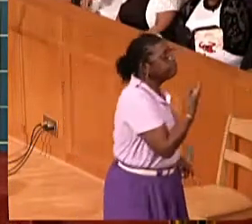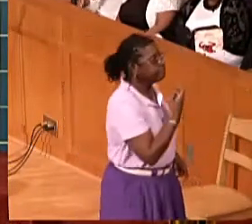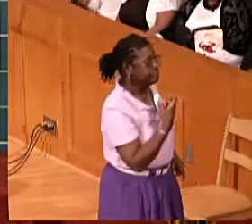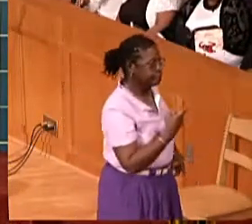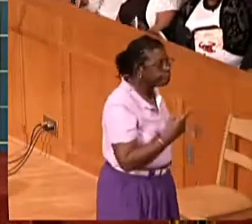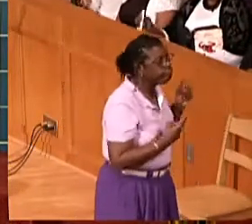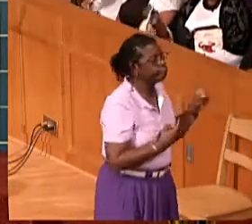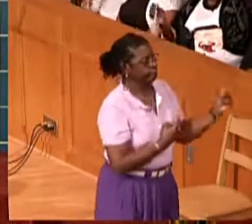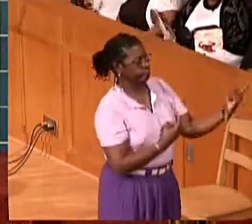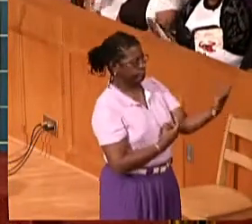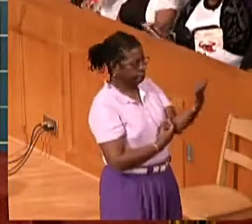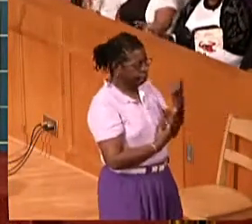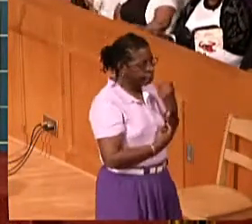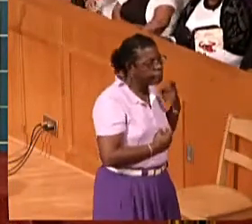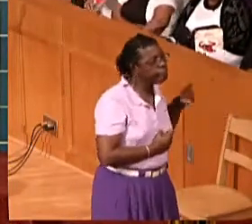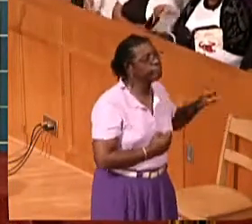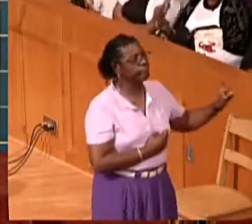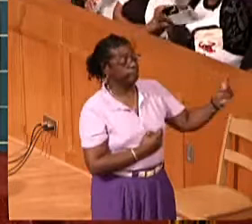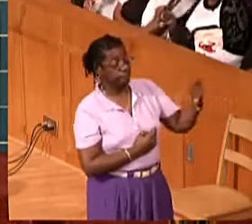front.